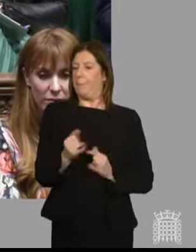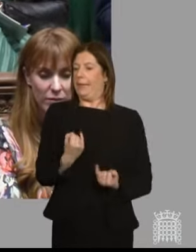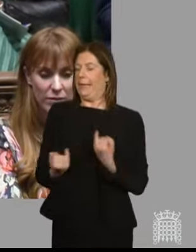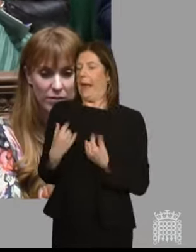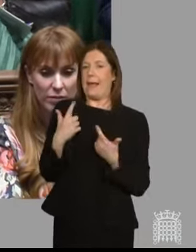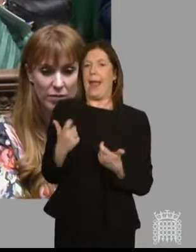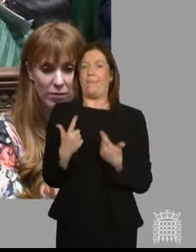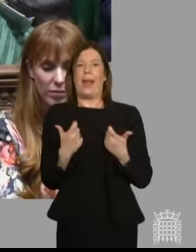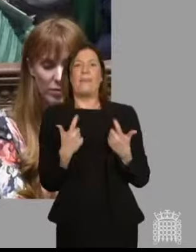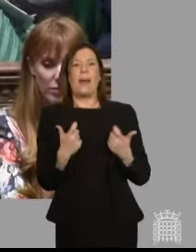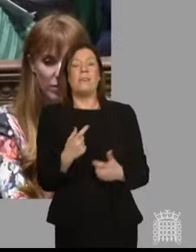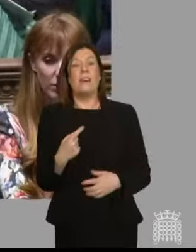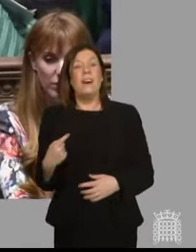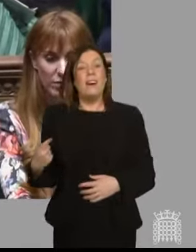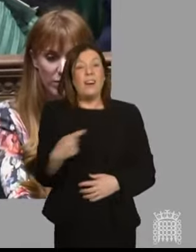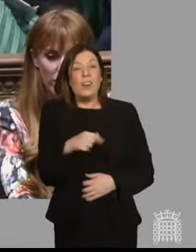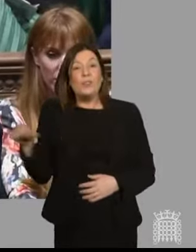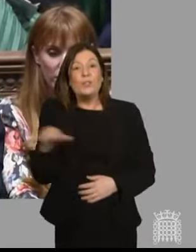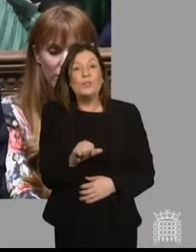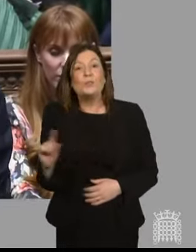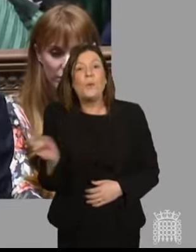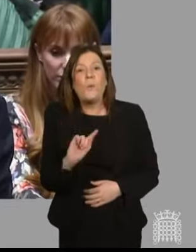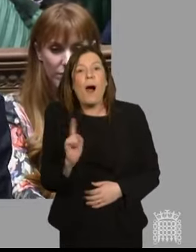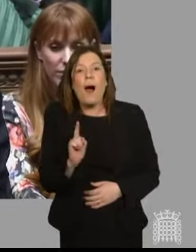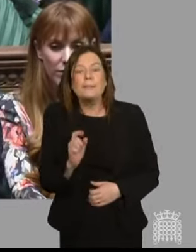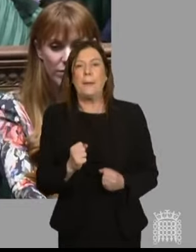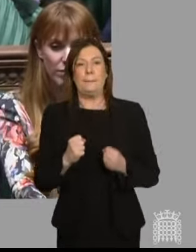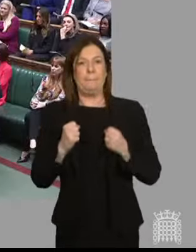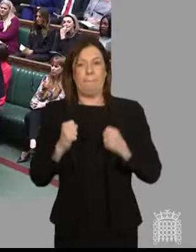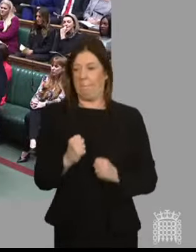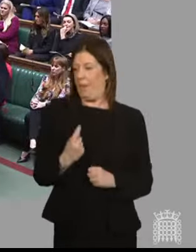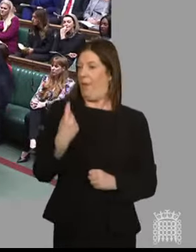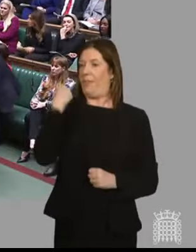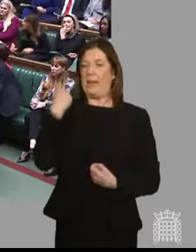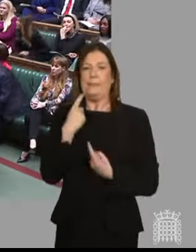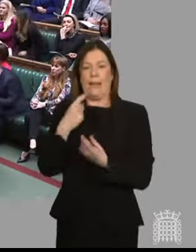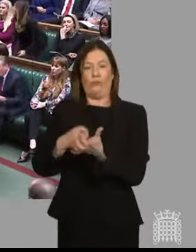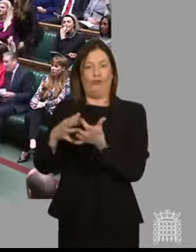allow himself to be taken hostage by his own party?